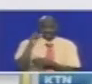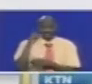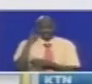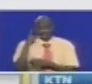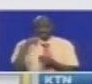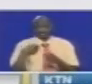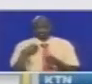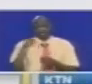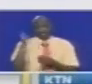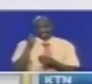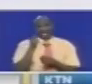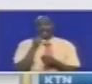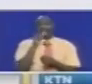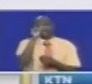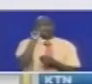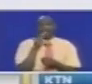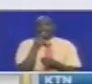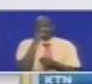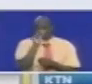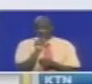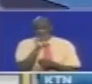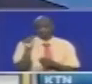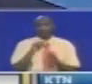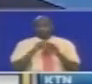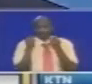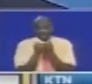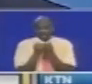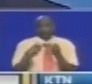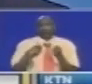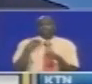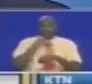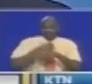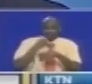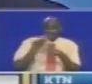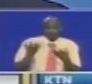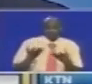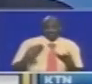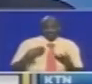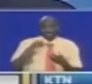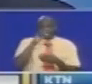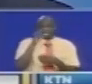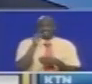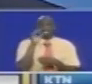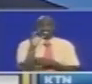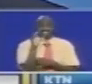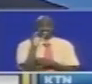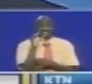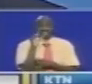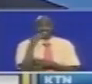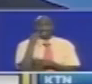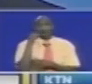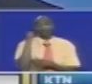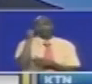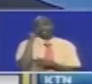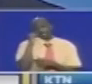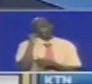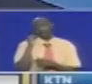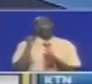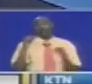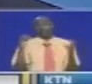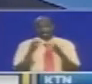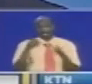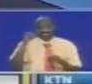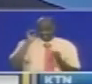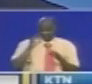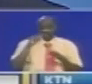Kenya Red Cross Society, for schools, for institutions like the JSC. So a political party can request the commission to